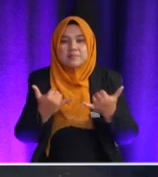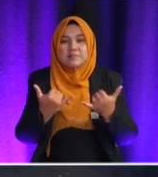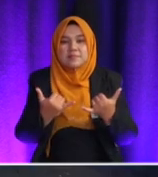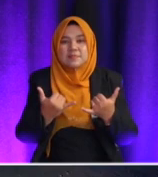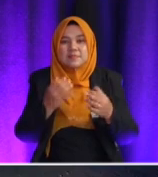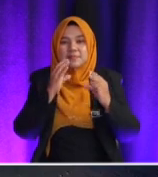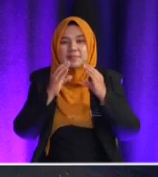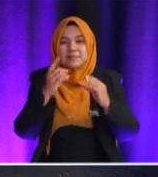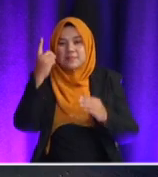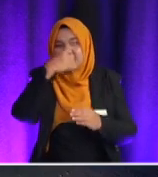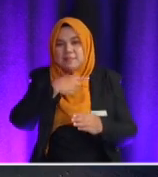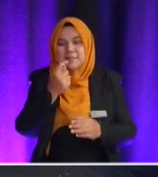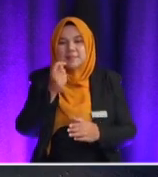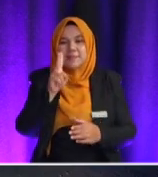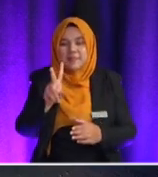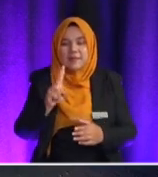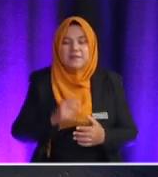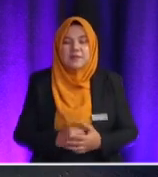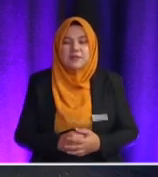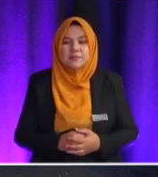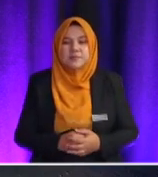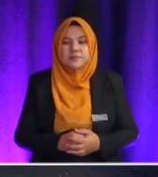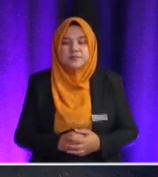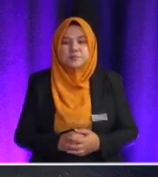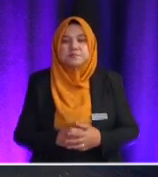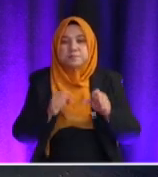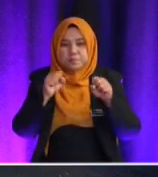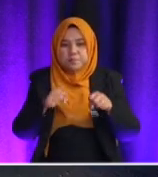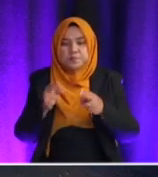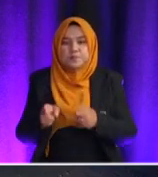Yes. Wow, which is a good job. Yeah, she managed to handle